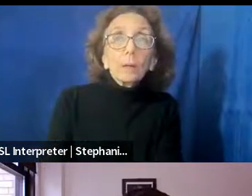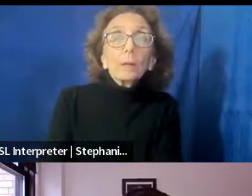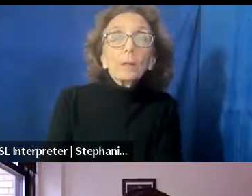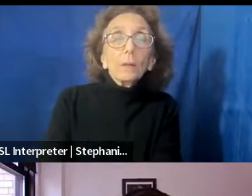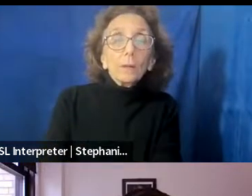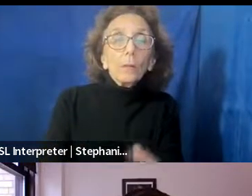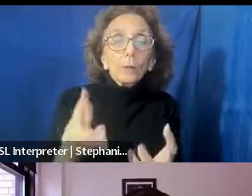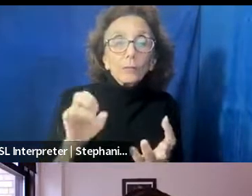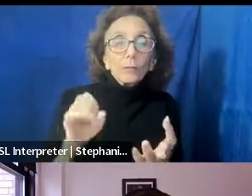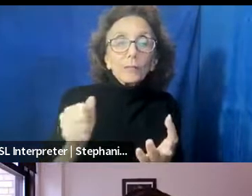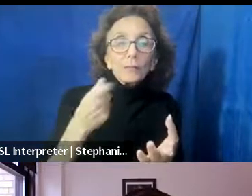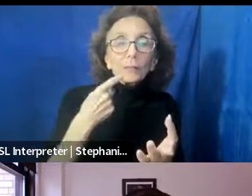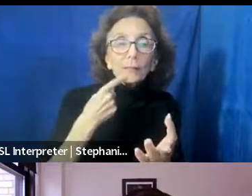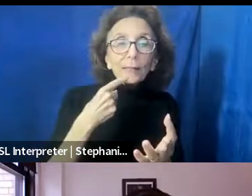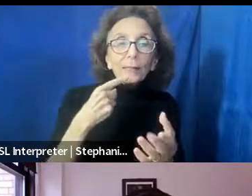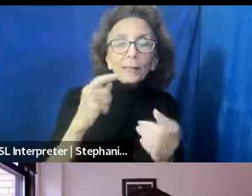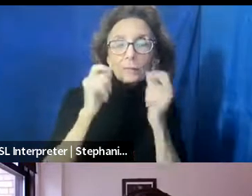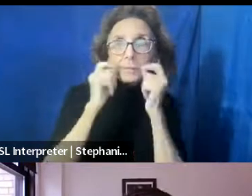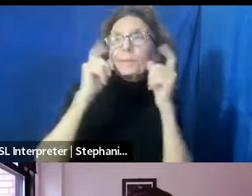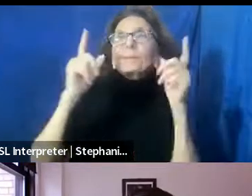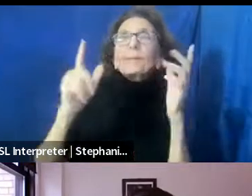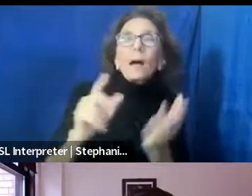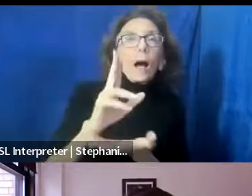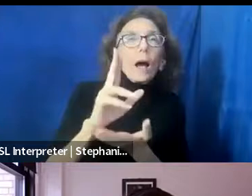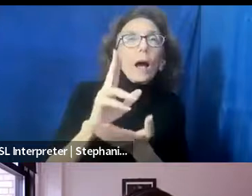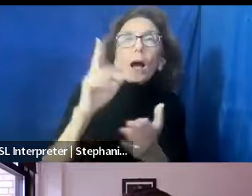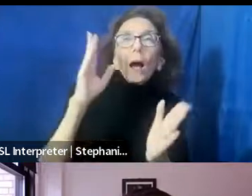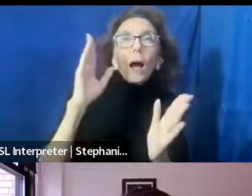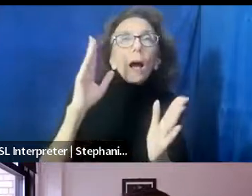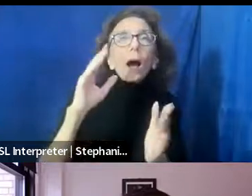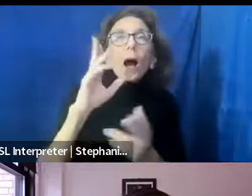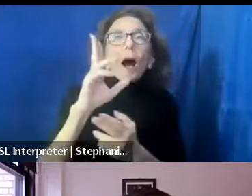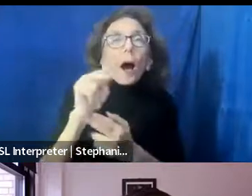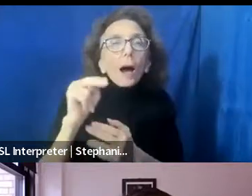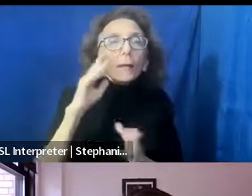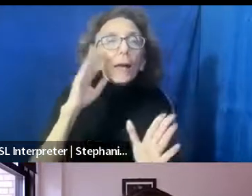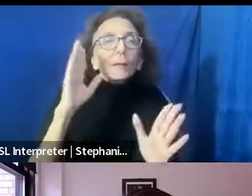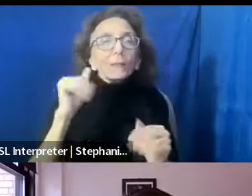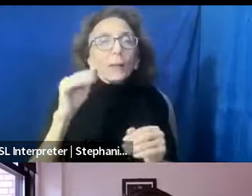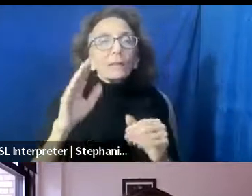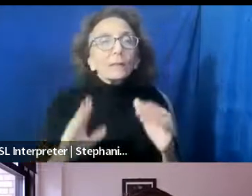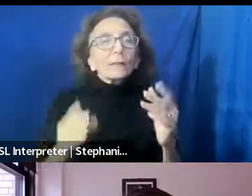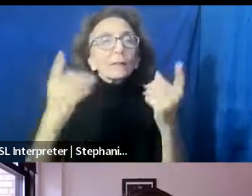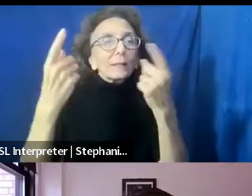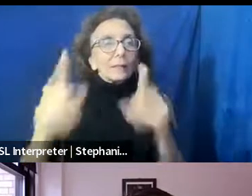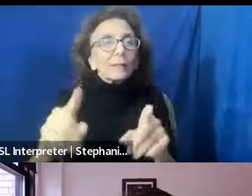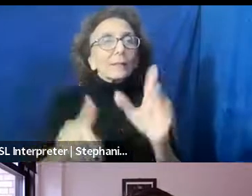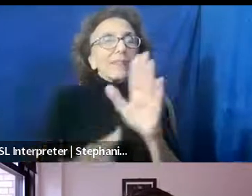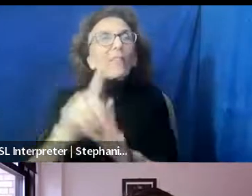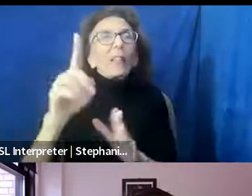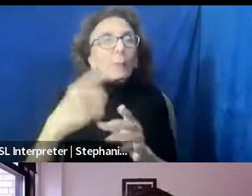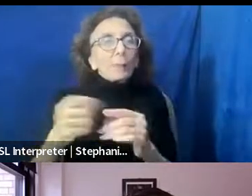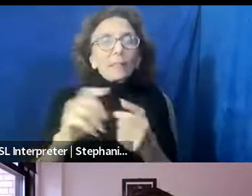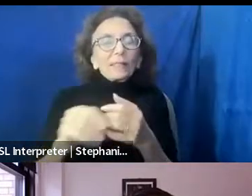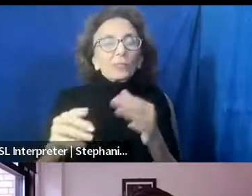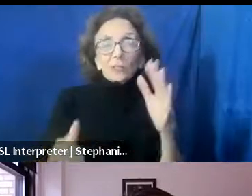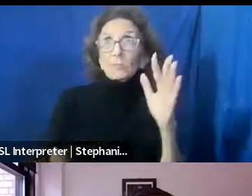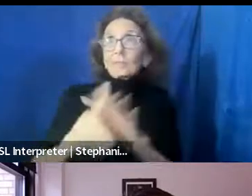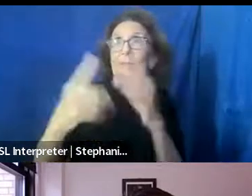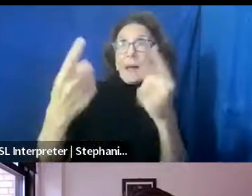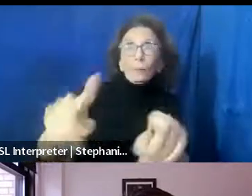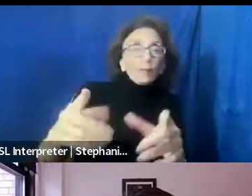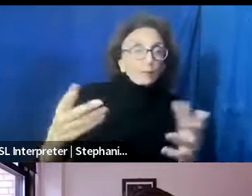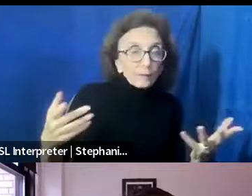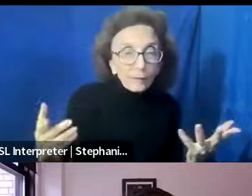used, an unexpected development, a sort of byproduct of a change that you've made that you weren't expecting. But it could also be something like, hey,